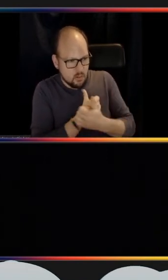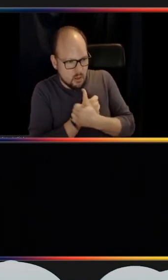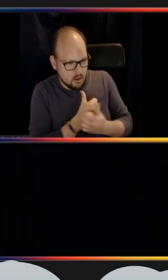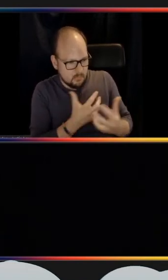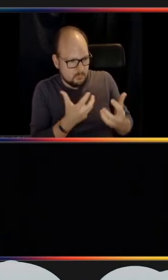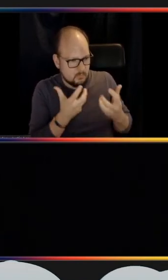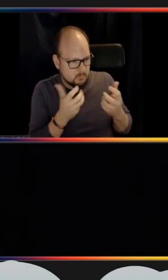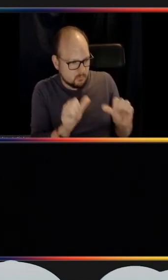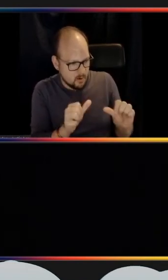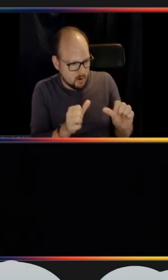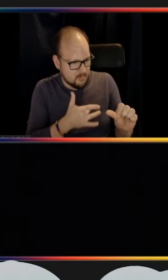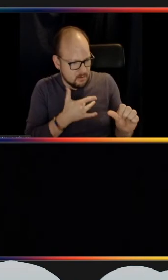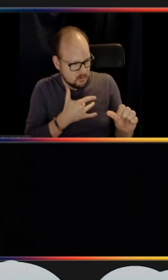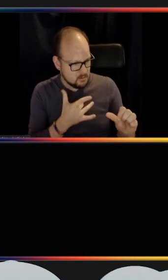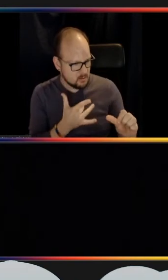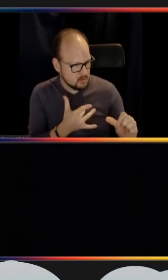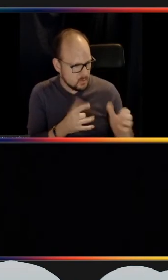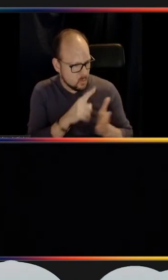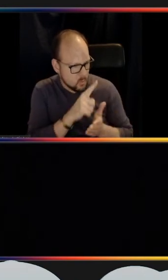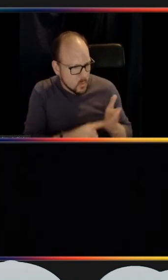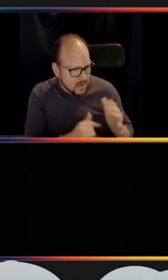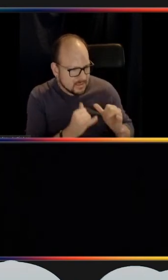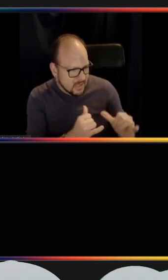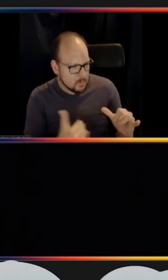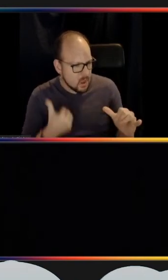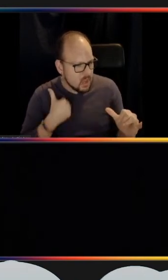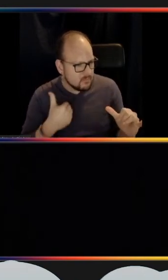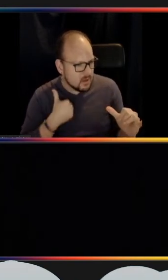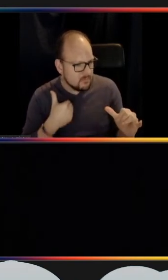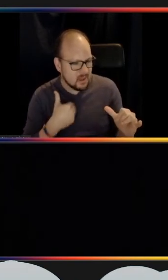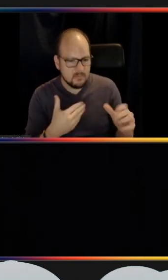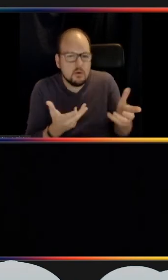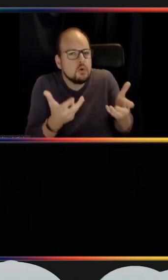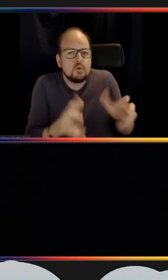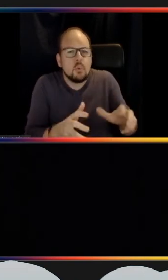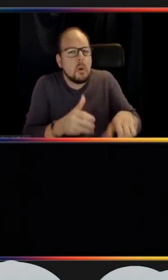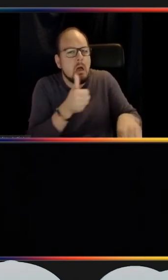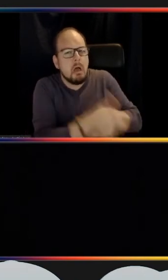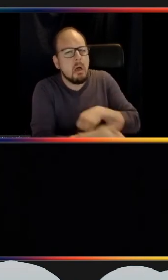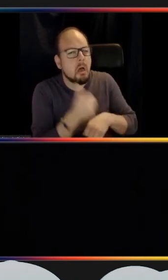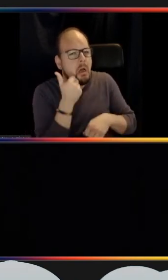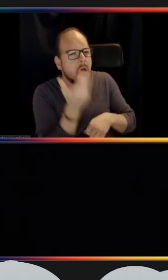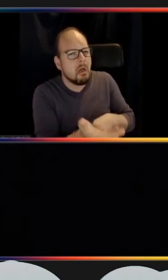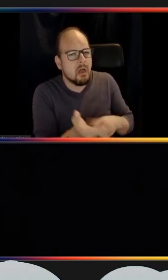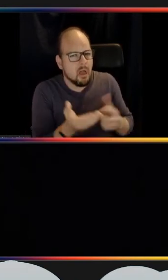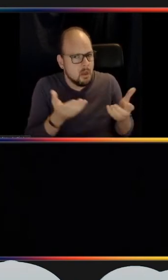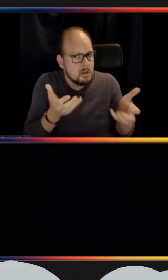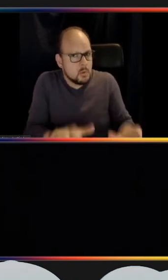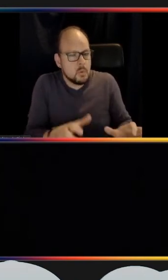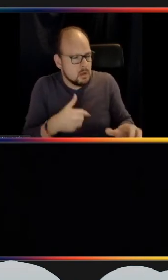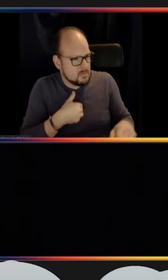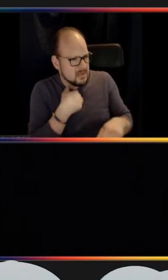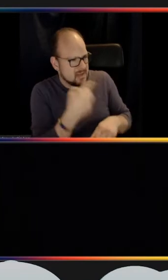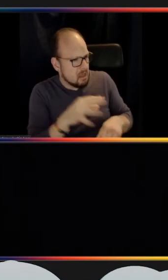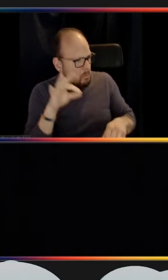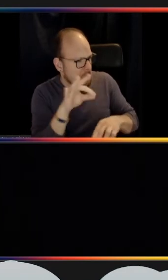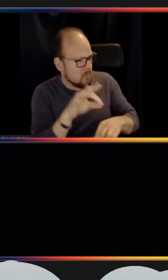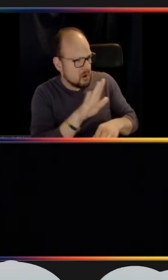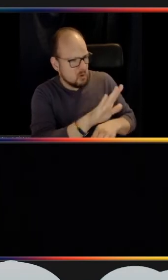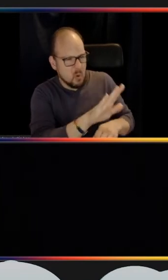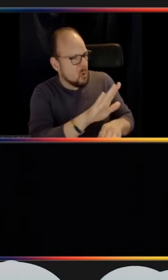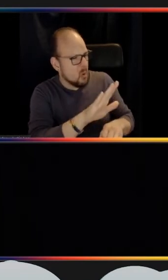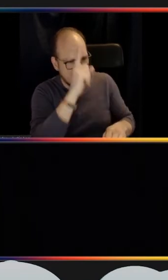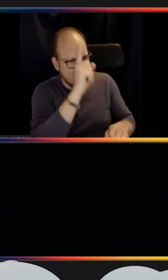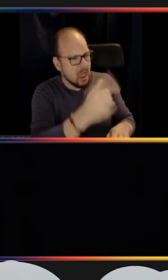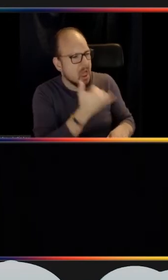ground instead of trying to be shameful or trying to like tell people what they're supposed to believe has really helped me.